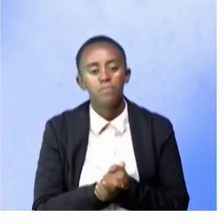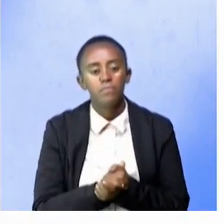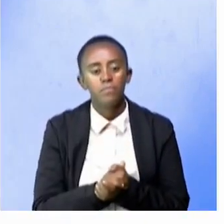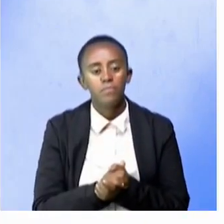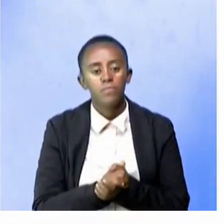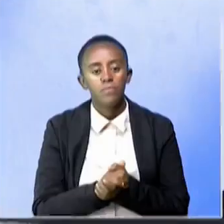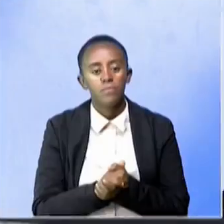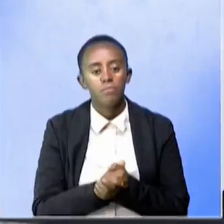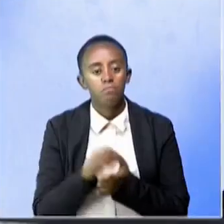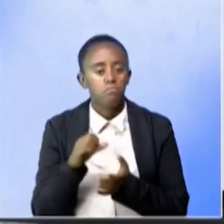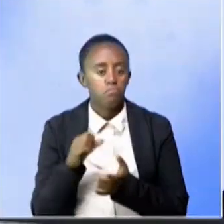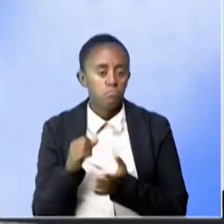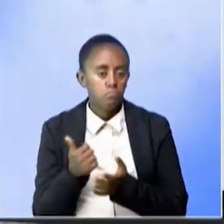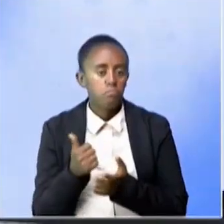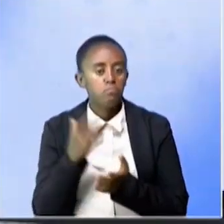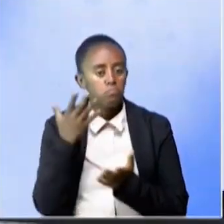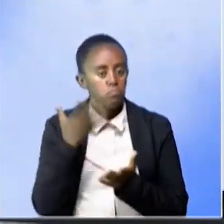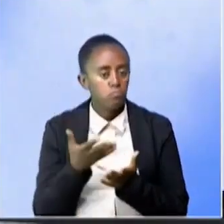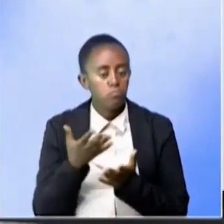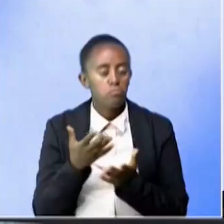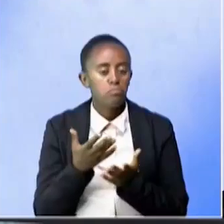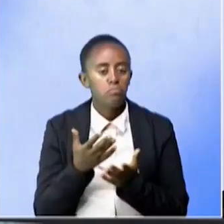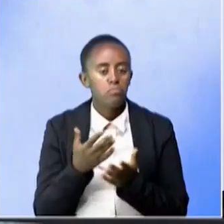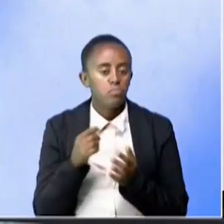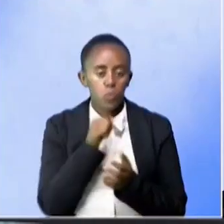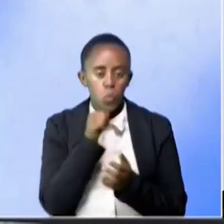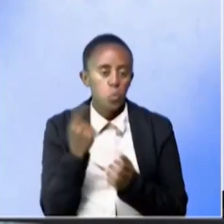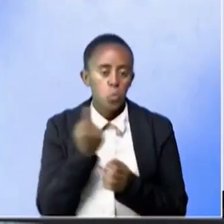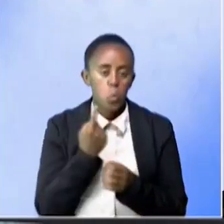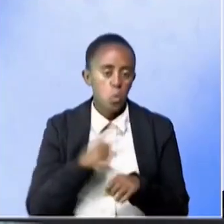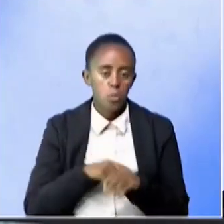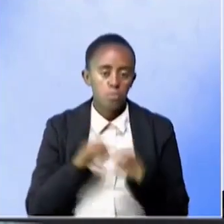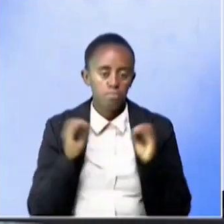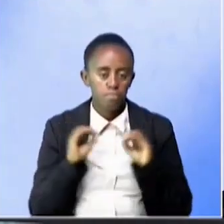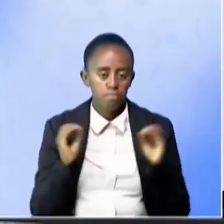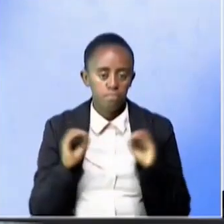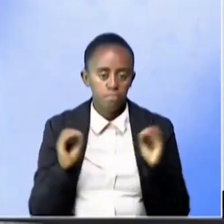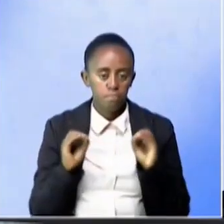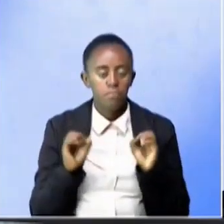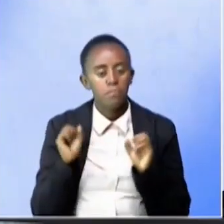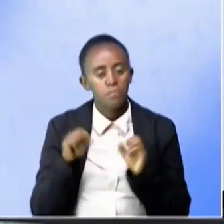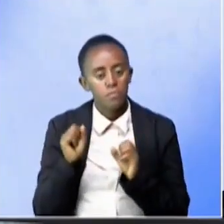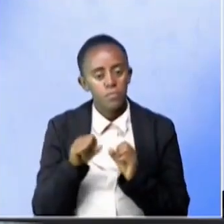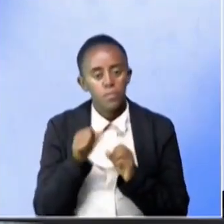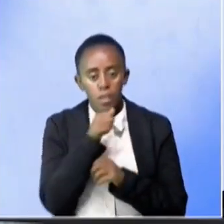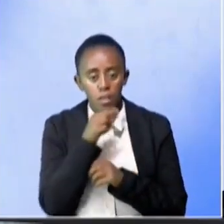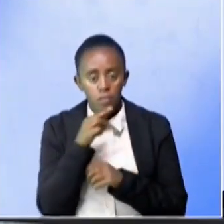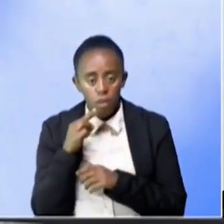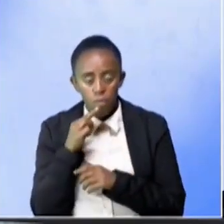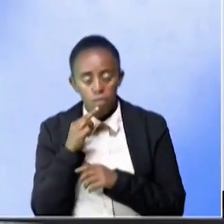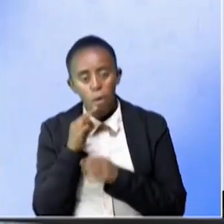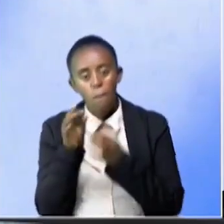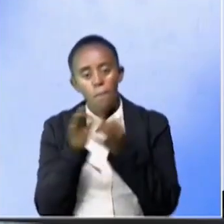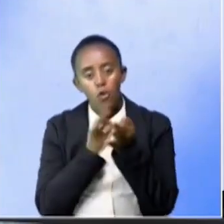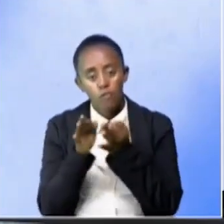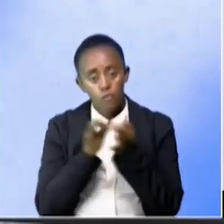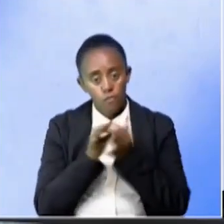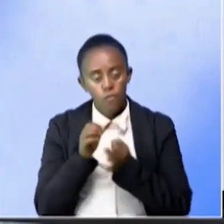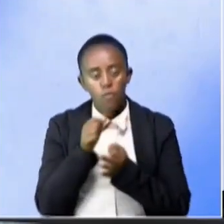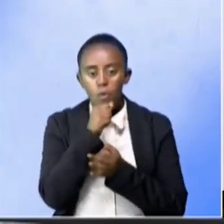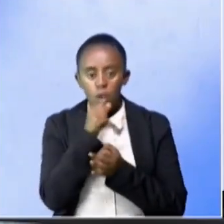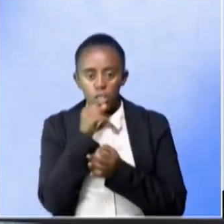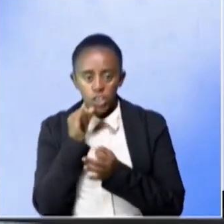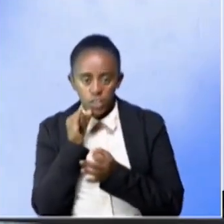So, otherwise that is common in every context, but not always. Yeah. Adverbs modifying